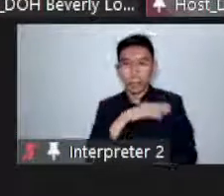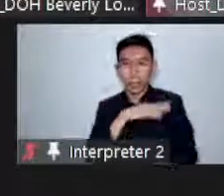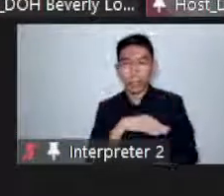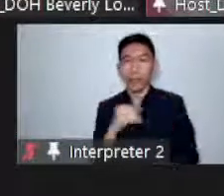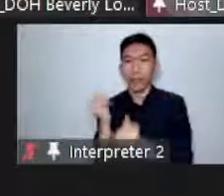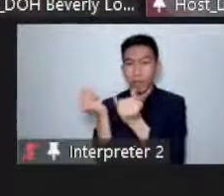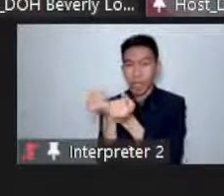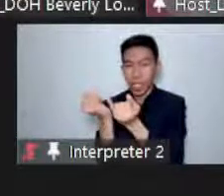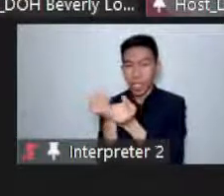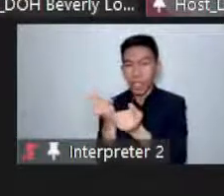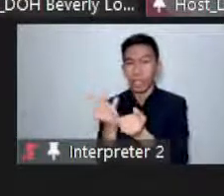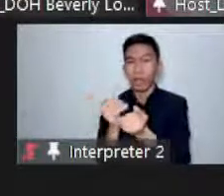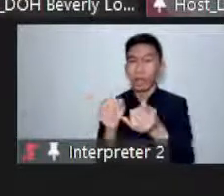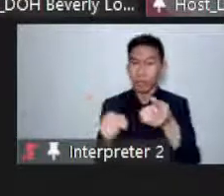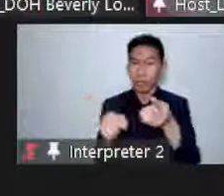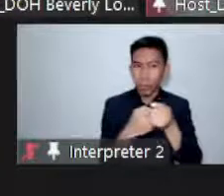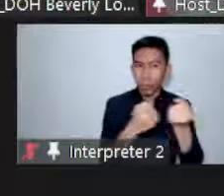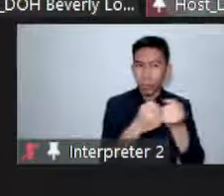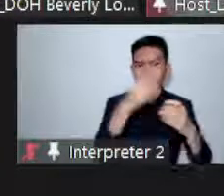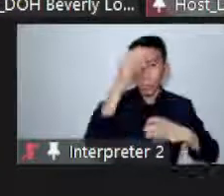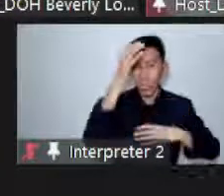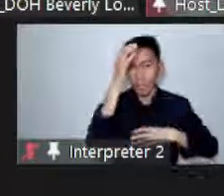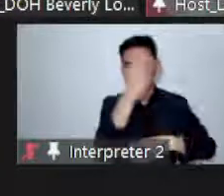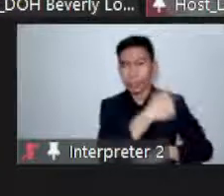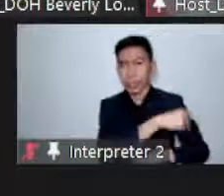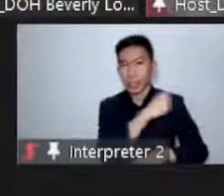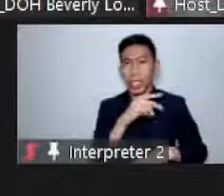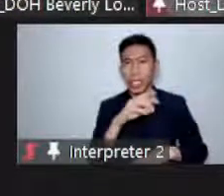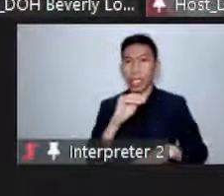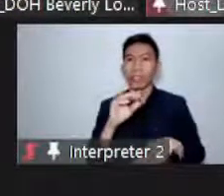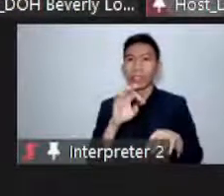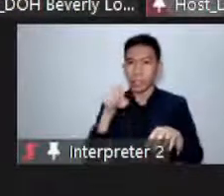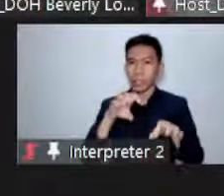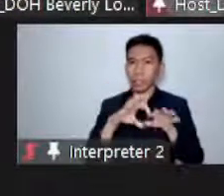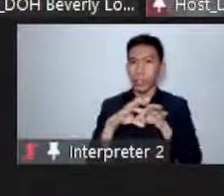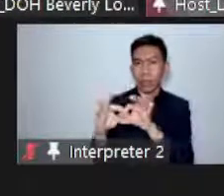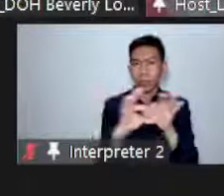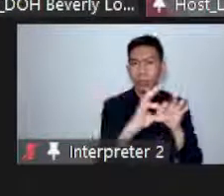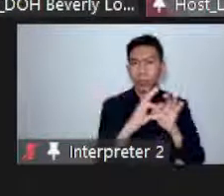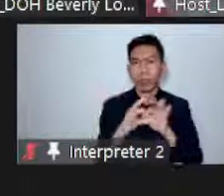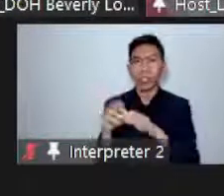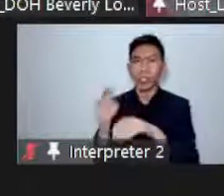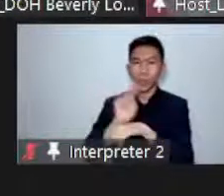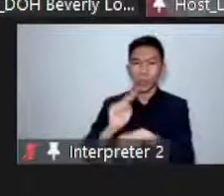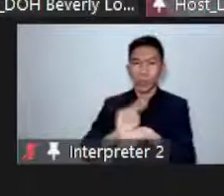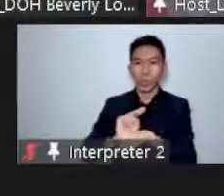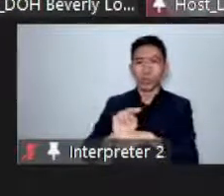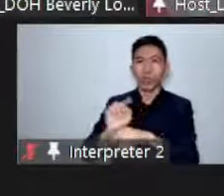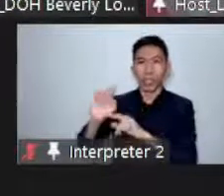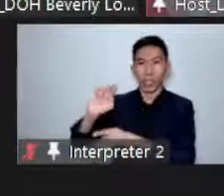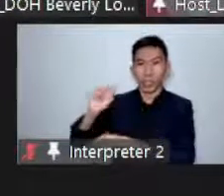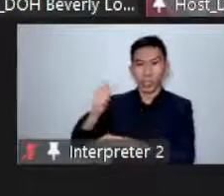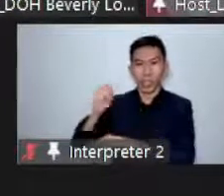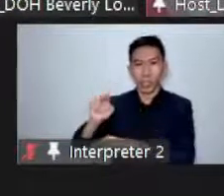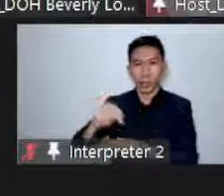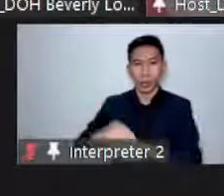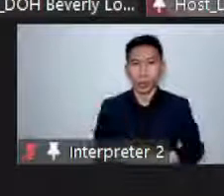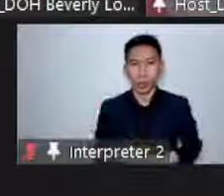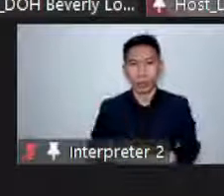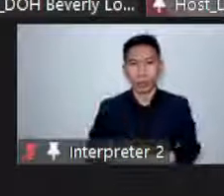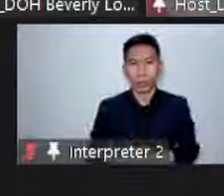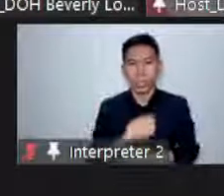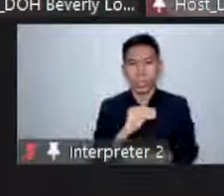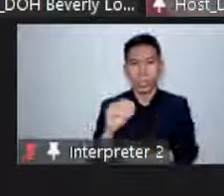and to coordinate these pockets of activities for all to use, especially in the LGUs, and the need